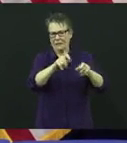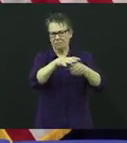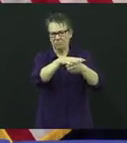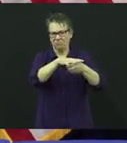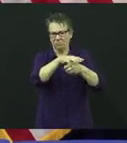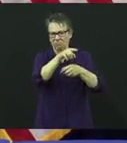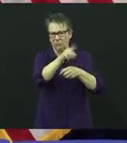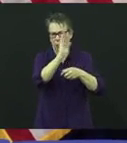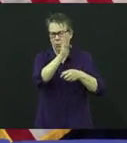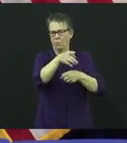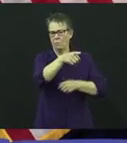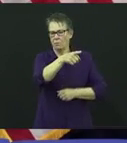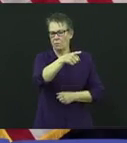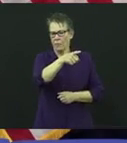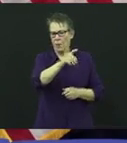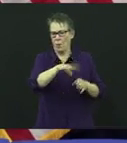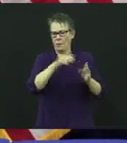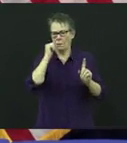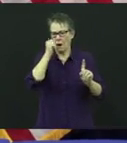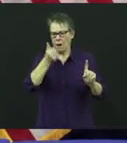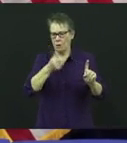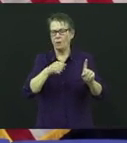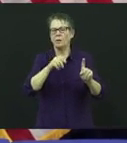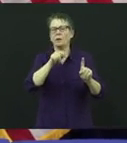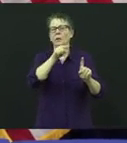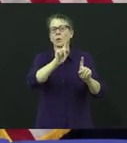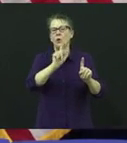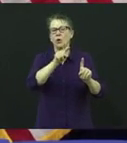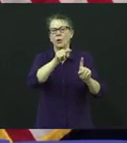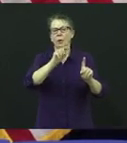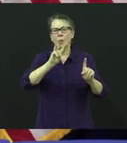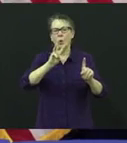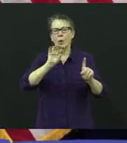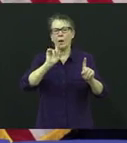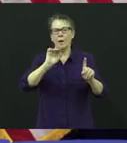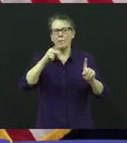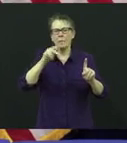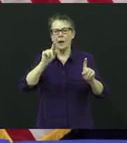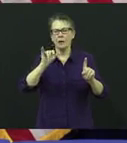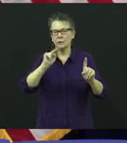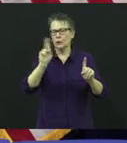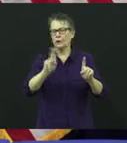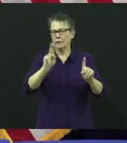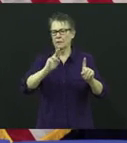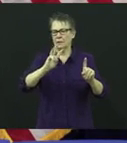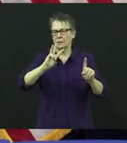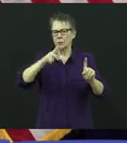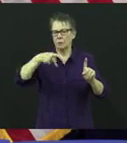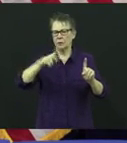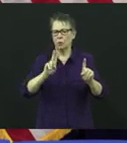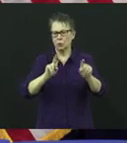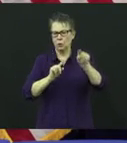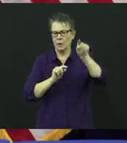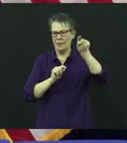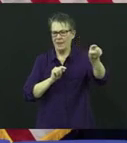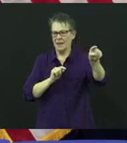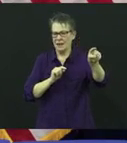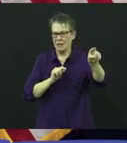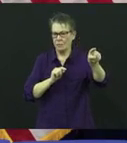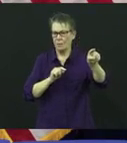referral for testing. So if you believe you may require a test, please call your healthcare practitioner.